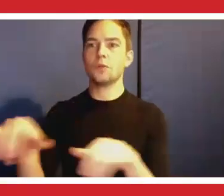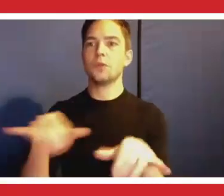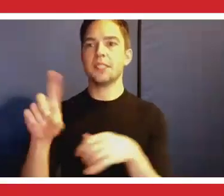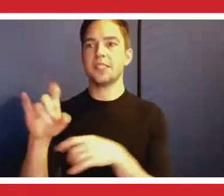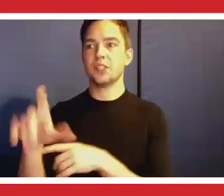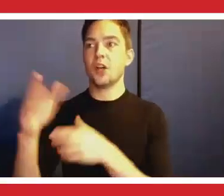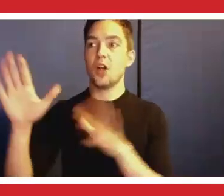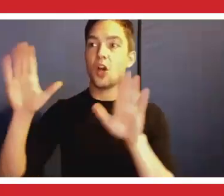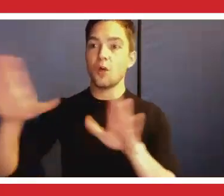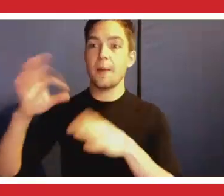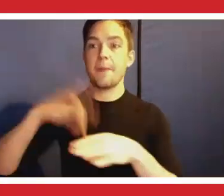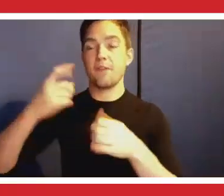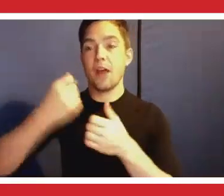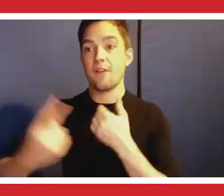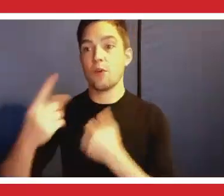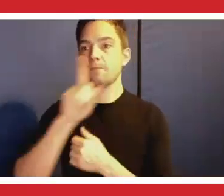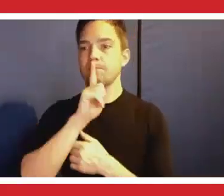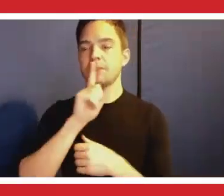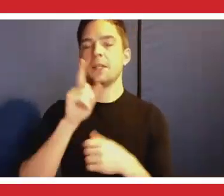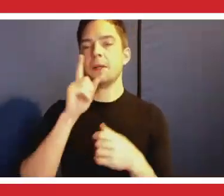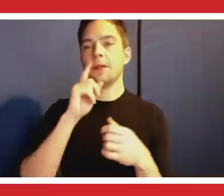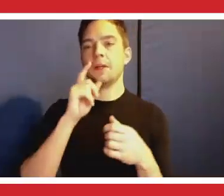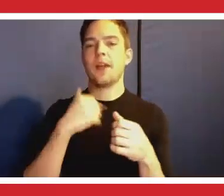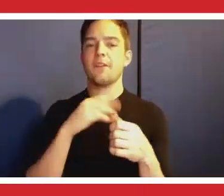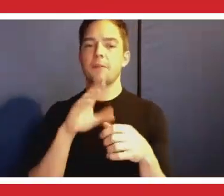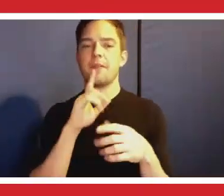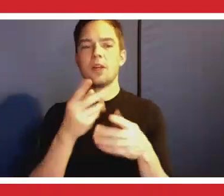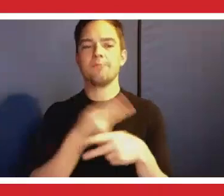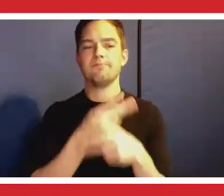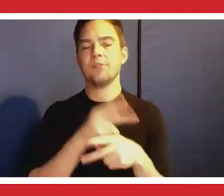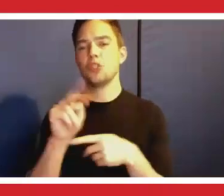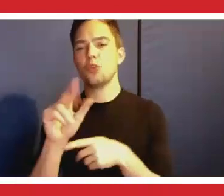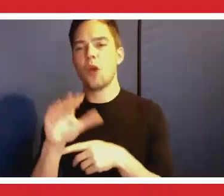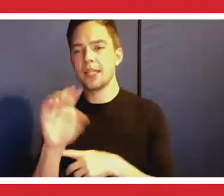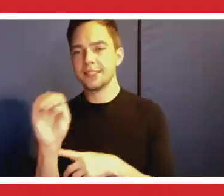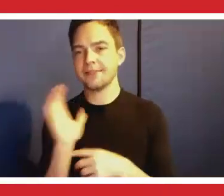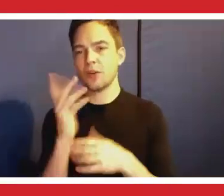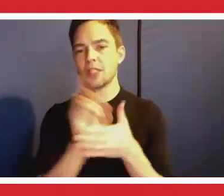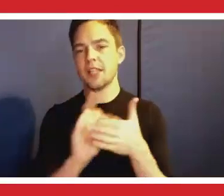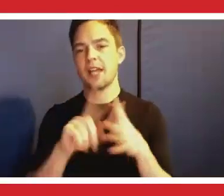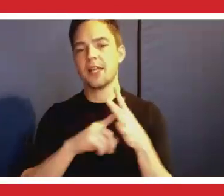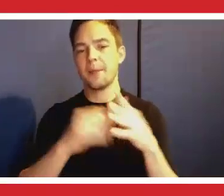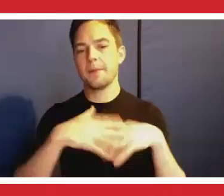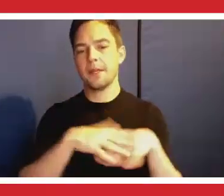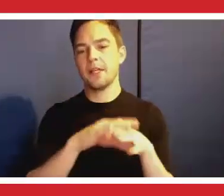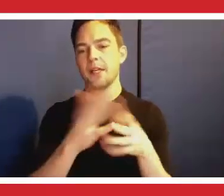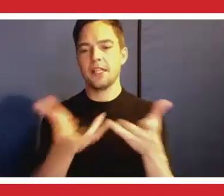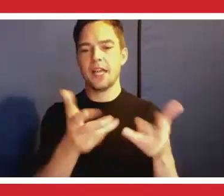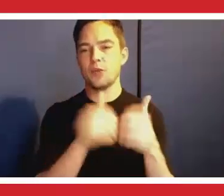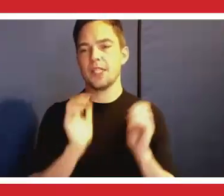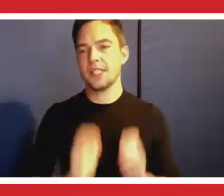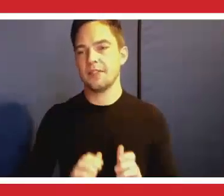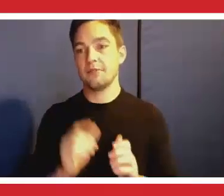everybody. So we really need to be very nuanced in our design, in our implementation, in our engagement with citizens. And that's where we need to